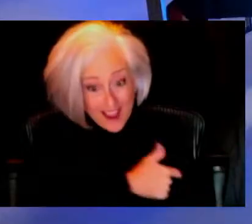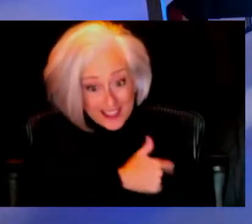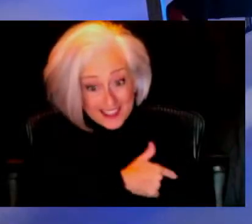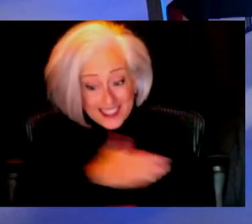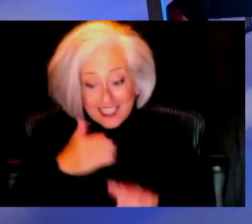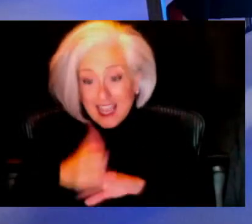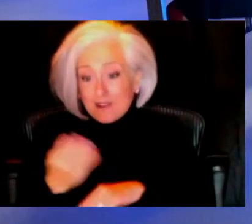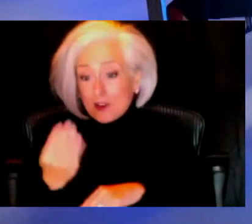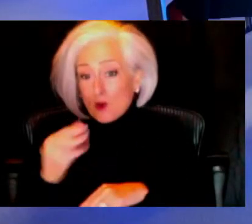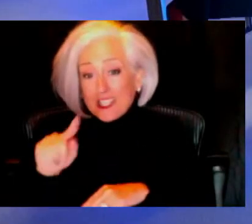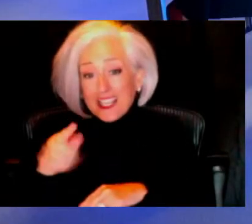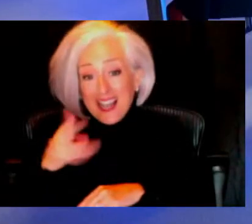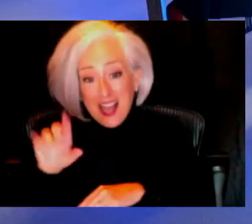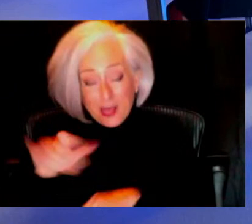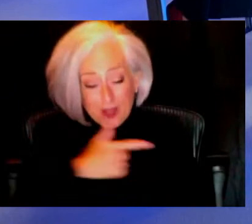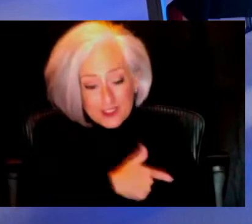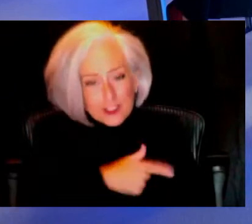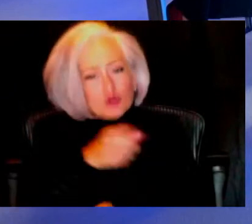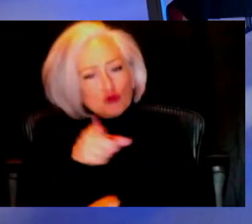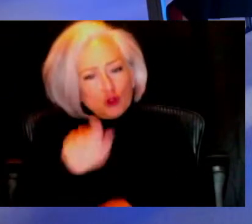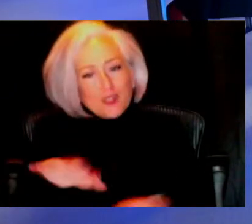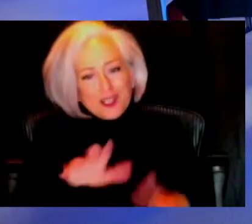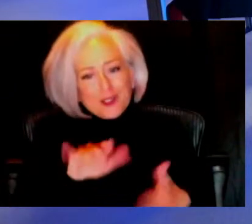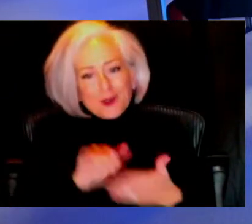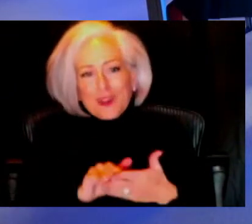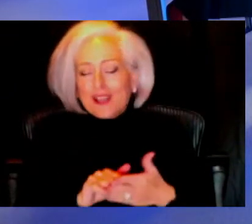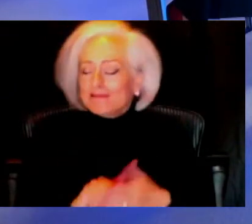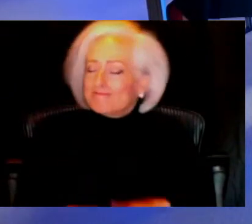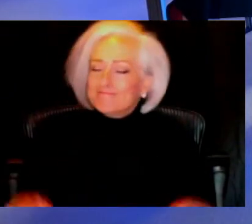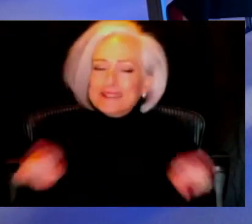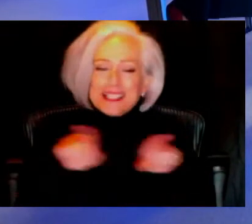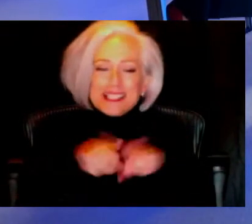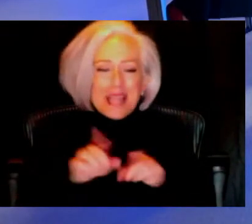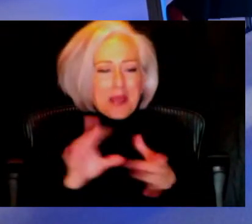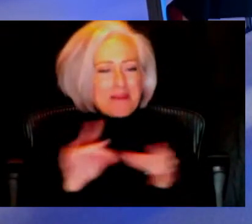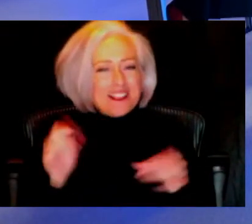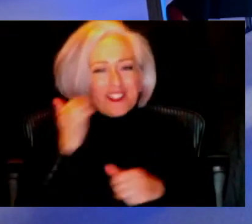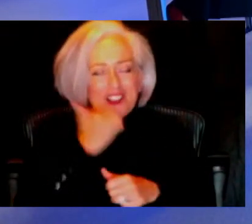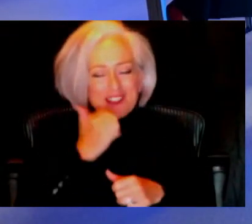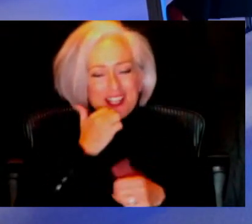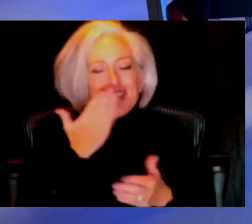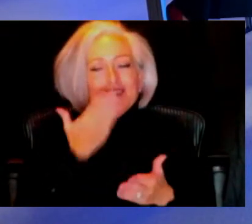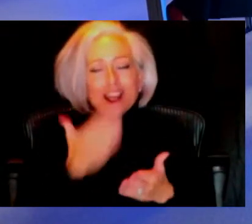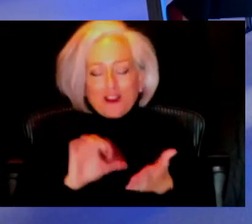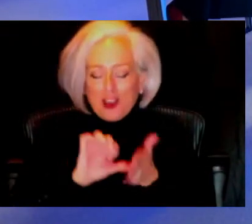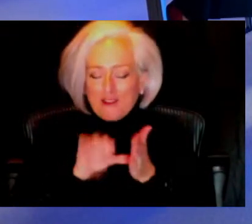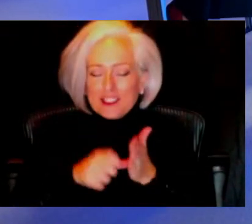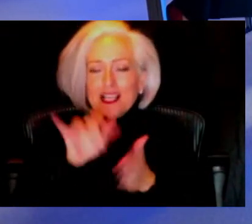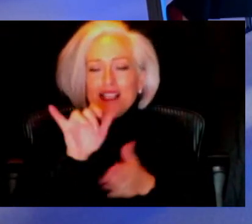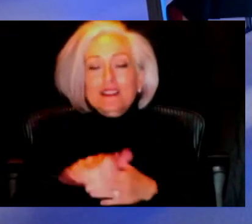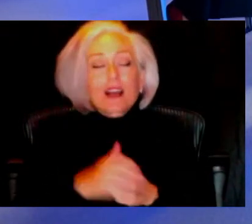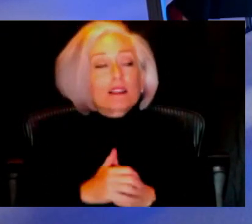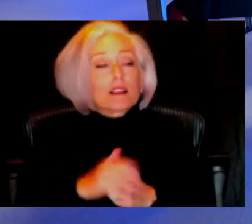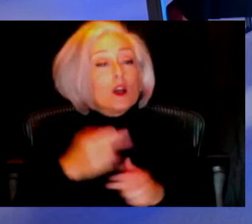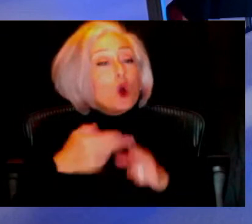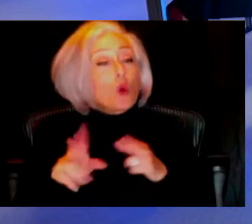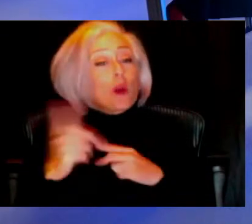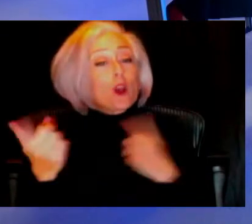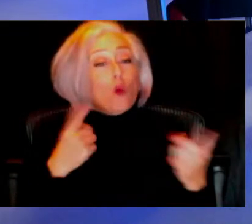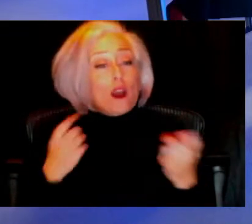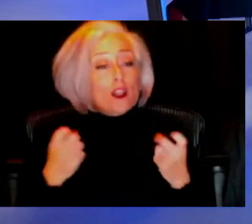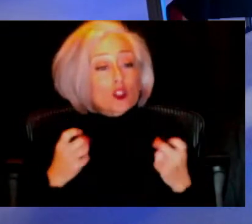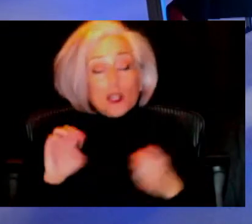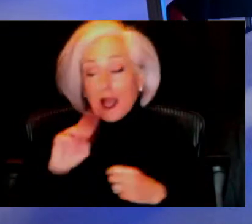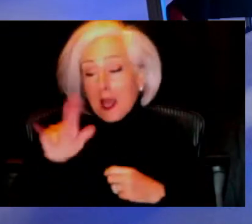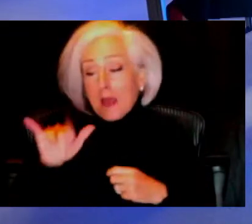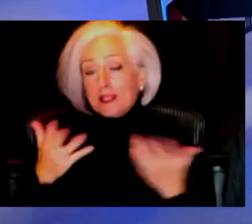You could do it. Yeah, it's the same message we say every day. So thank you for reiterating that. Quick question though, Emily wants to know, does the vaccine